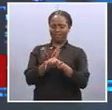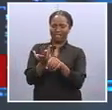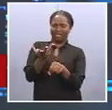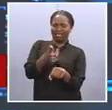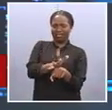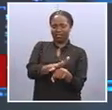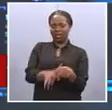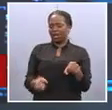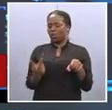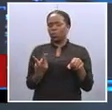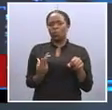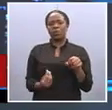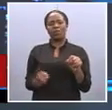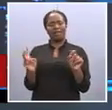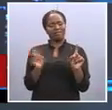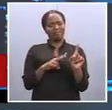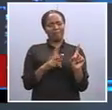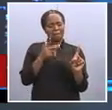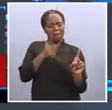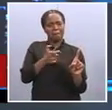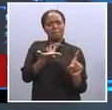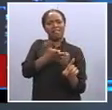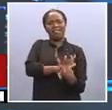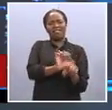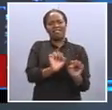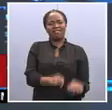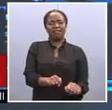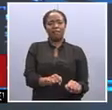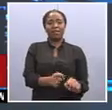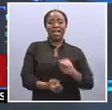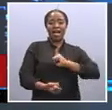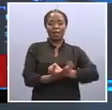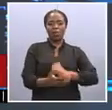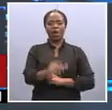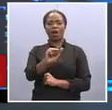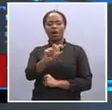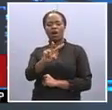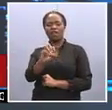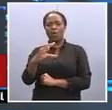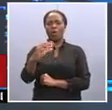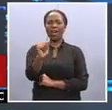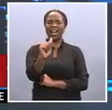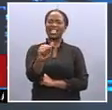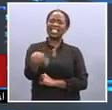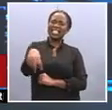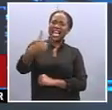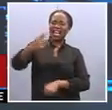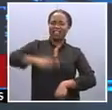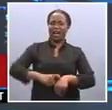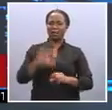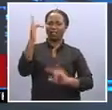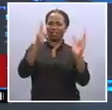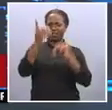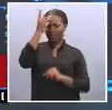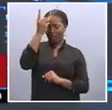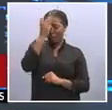of his two young children during an attempted hijacking. The shooting in Avoca is the second fatal hijacking in the city in less